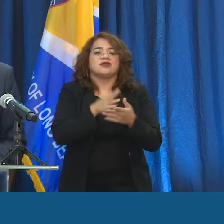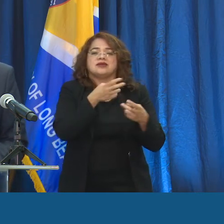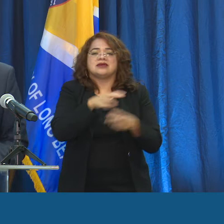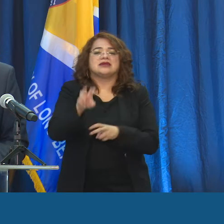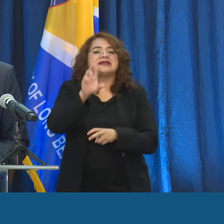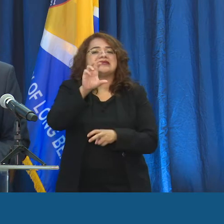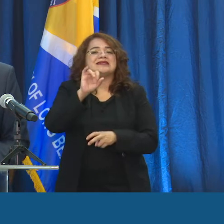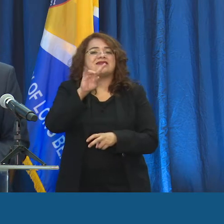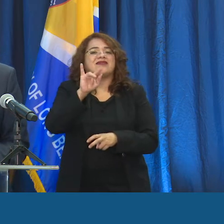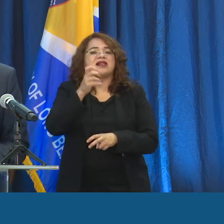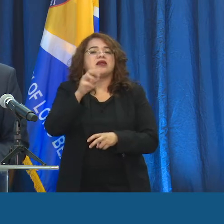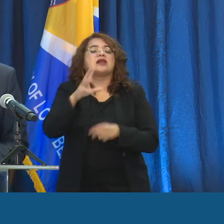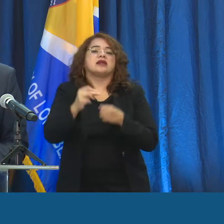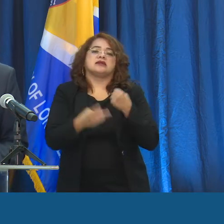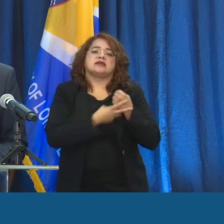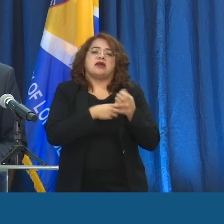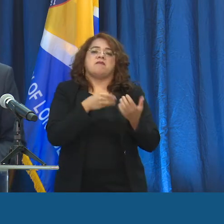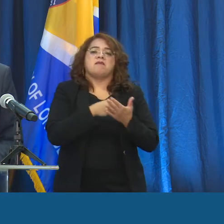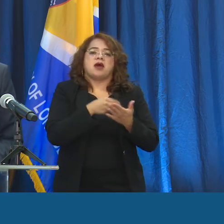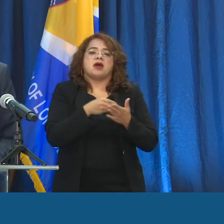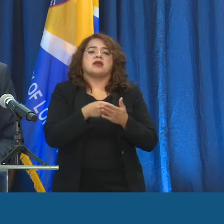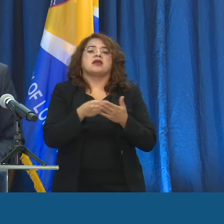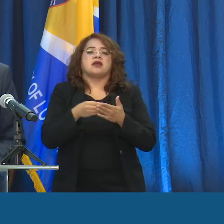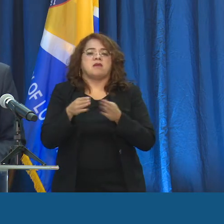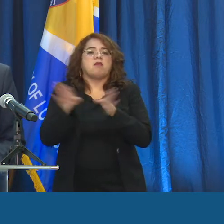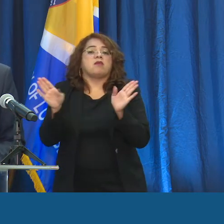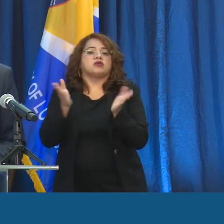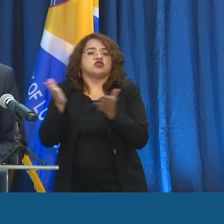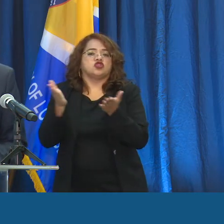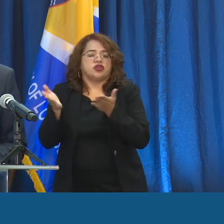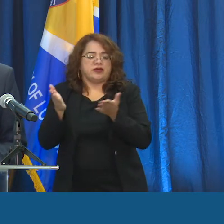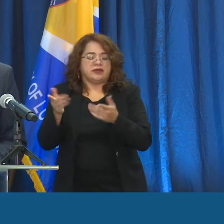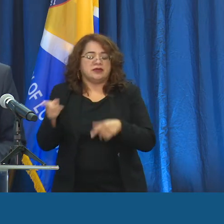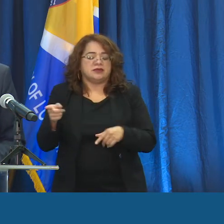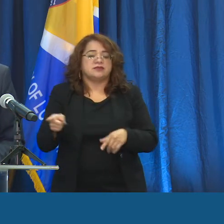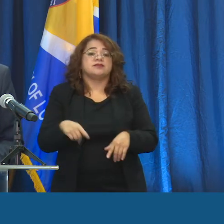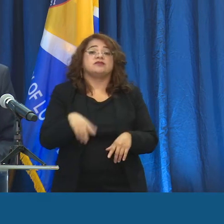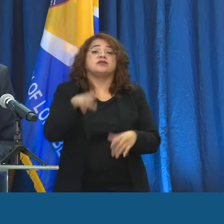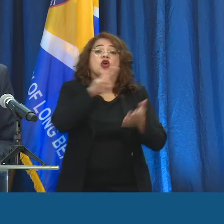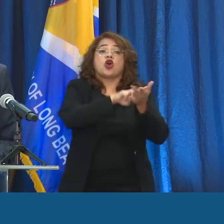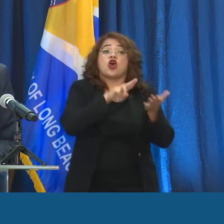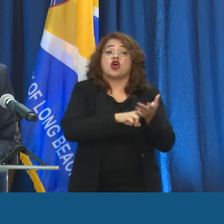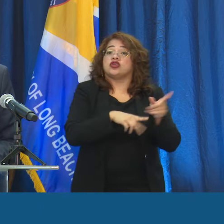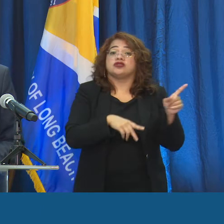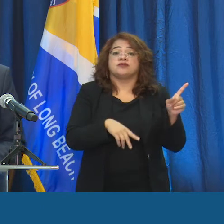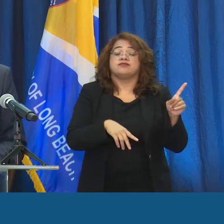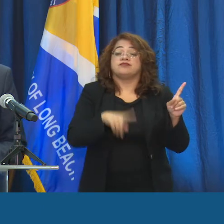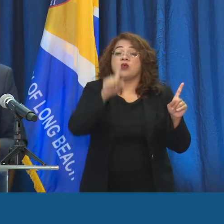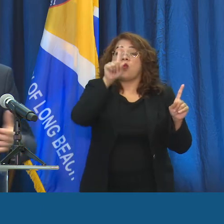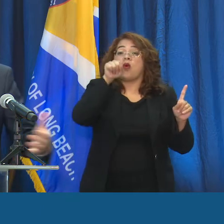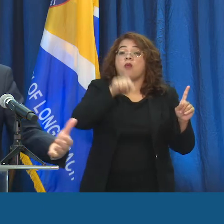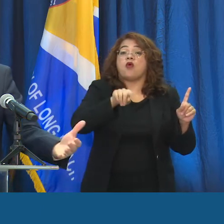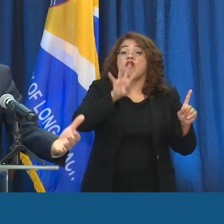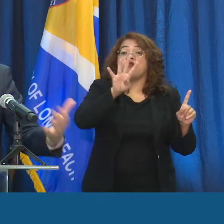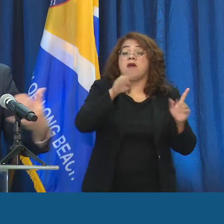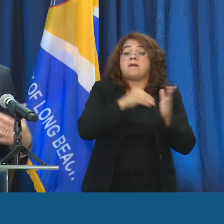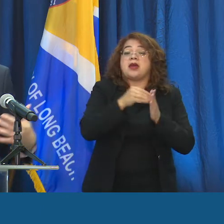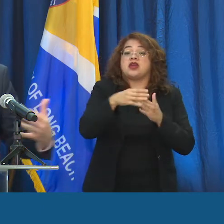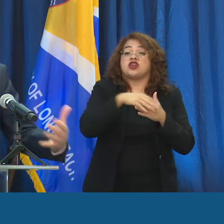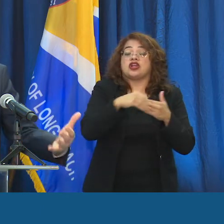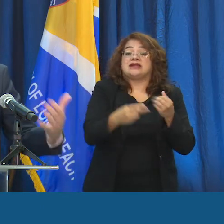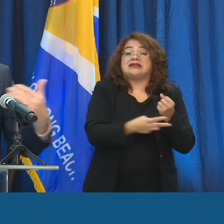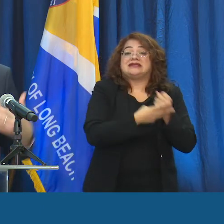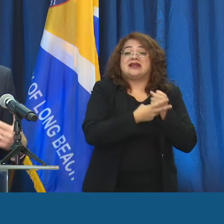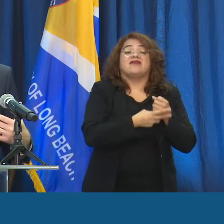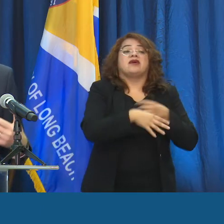We're looking at both contracting in and contracting out. So we have about $1.1 million in savings that we can